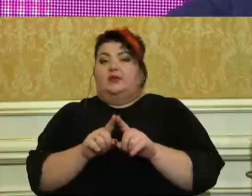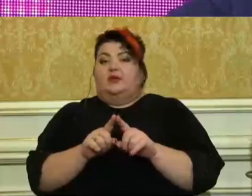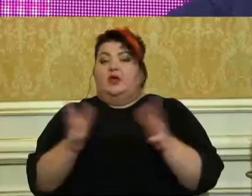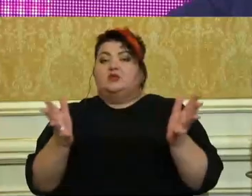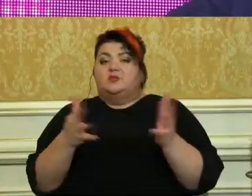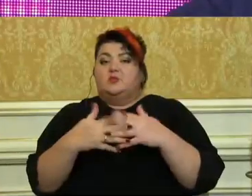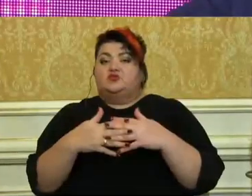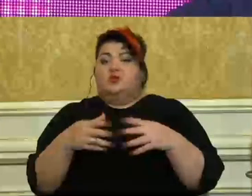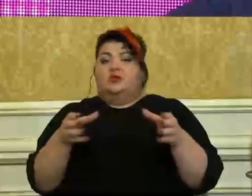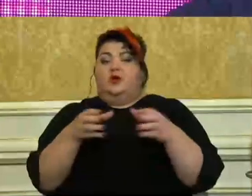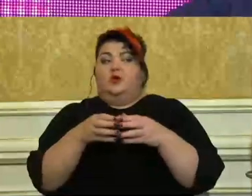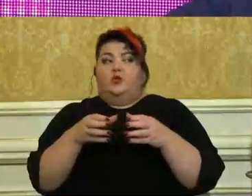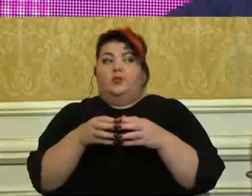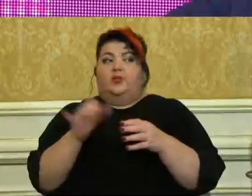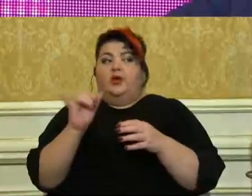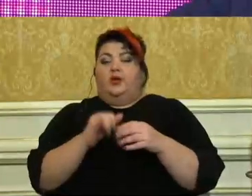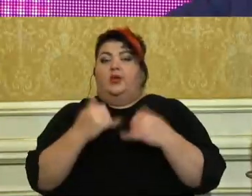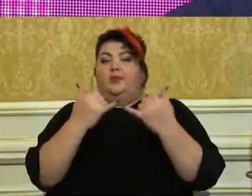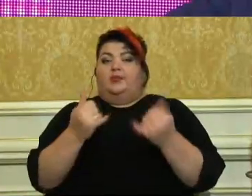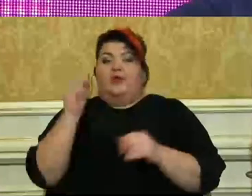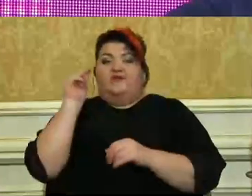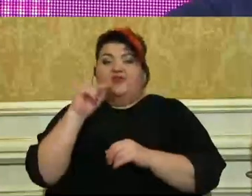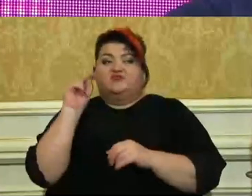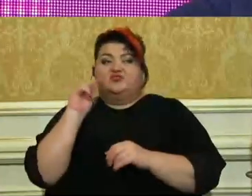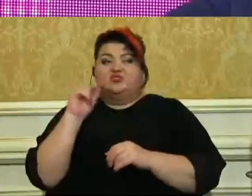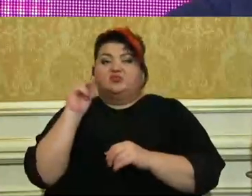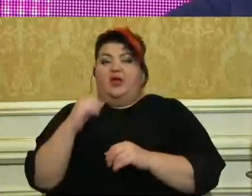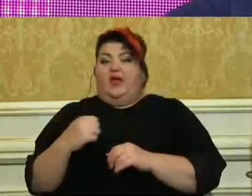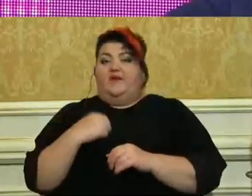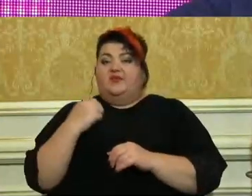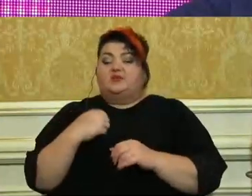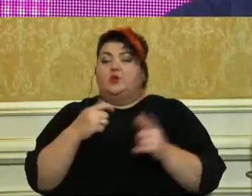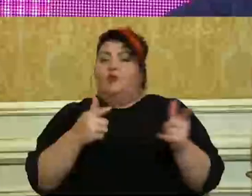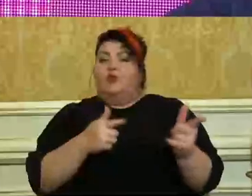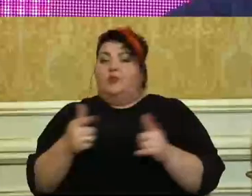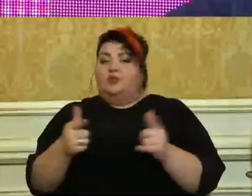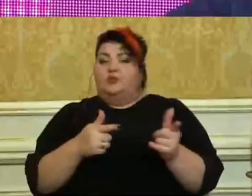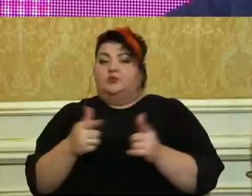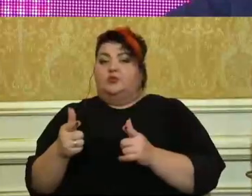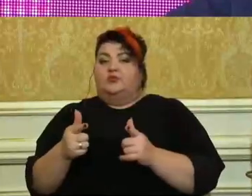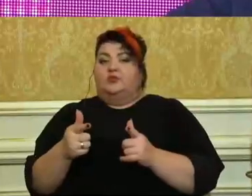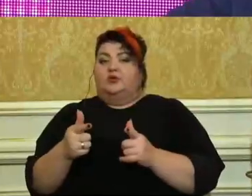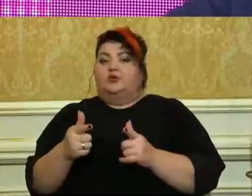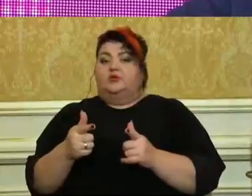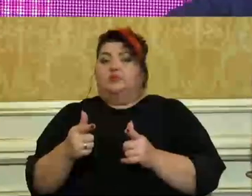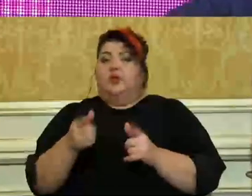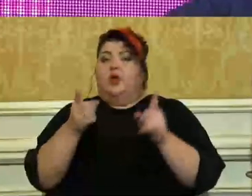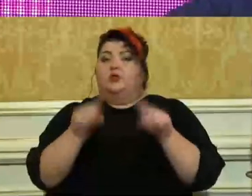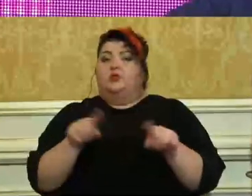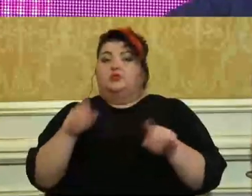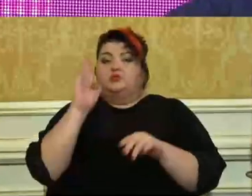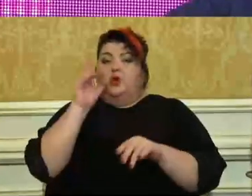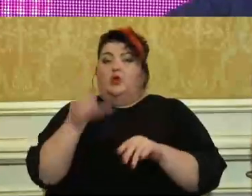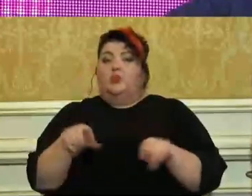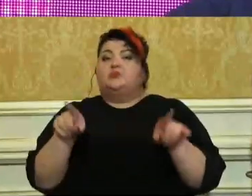the idea how to create this mixed groups of students and to deal with it during the